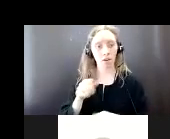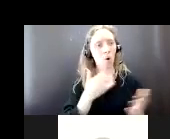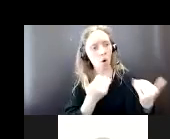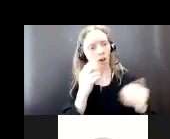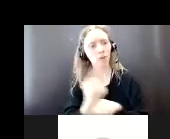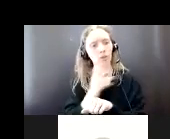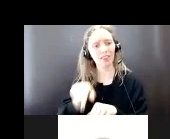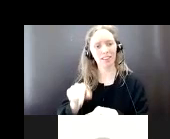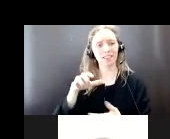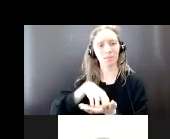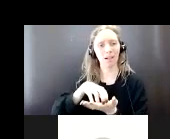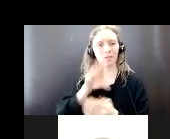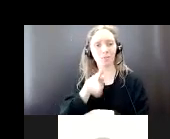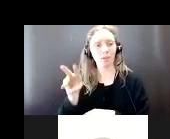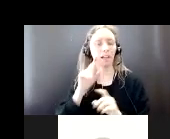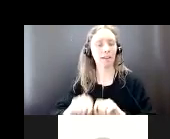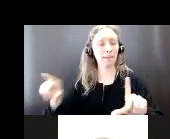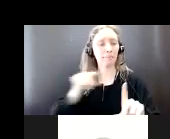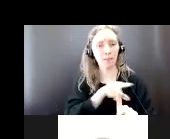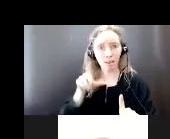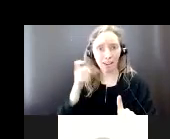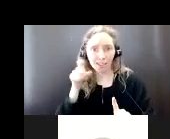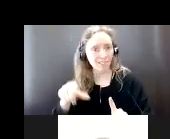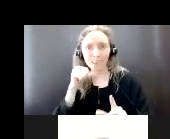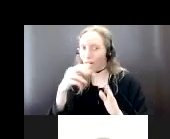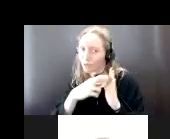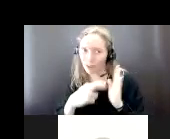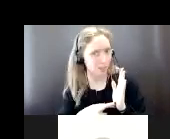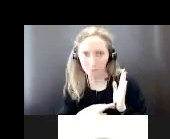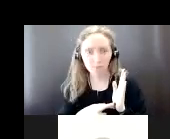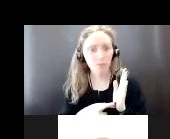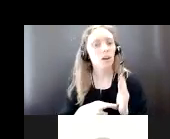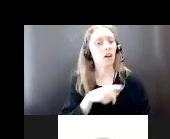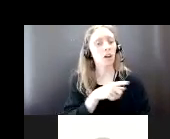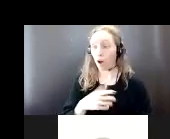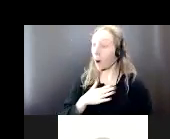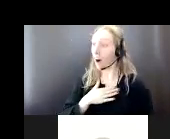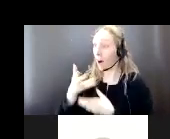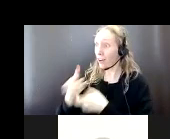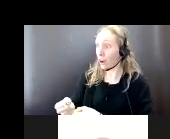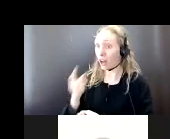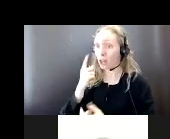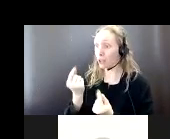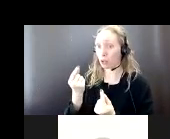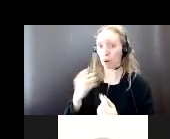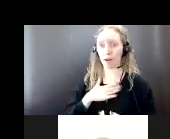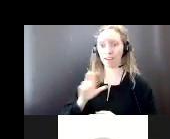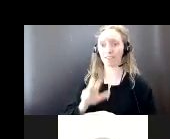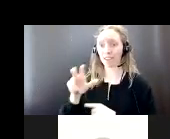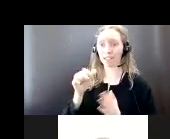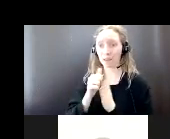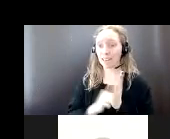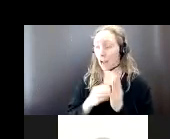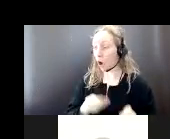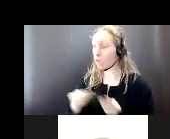you follow them and you buy these and you give them access to your investment account. And guess what? There's no money in there. You can't